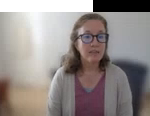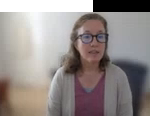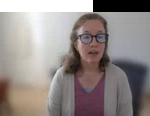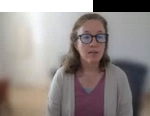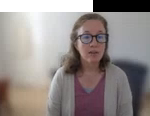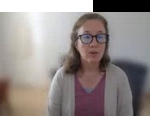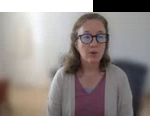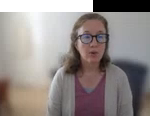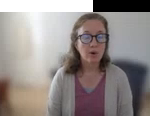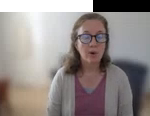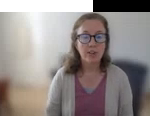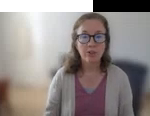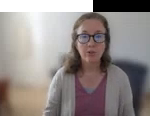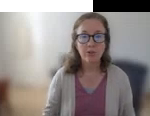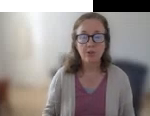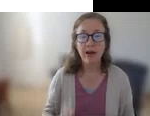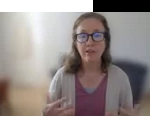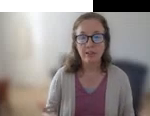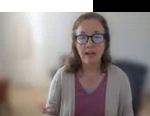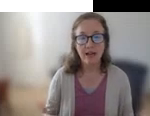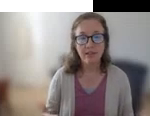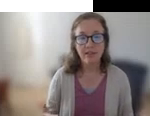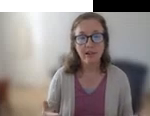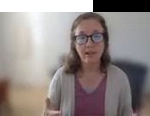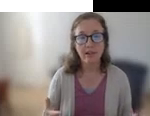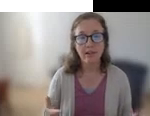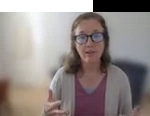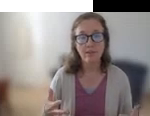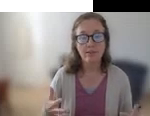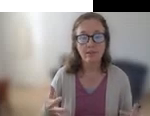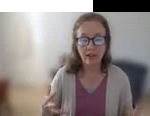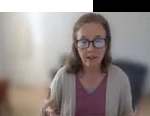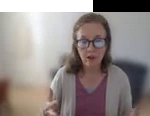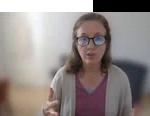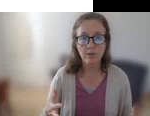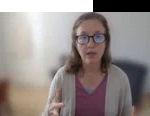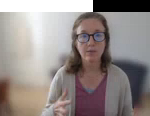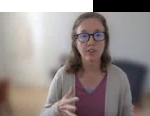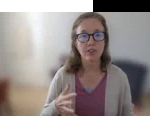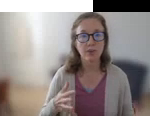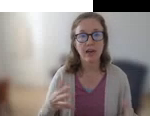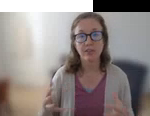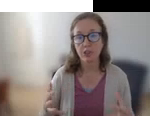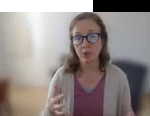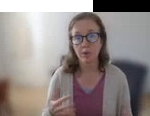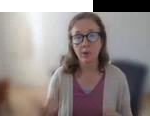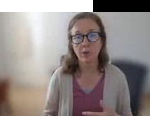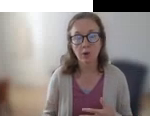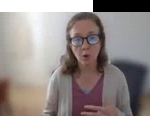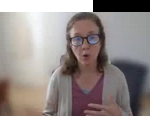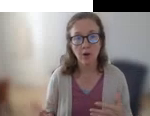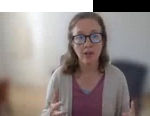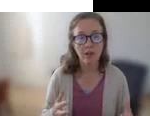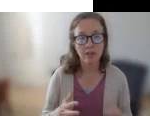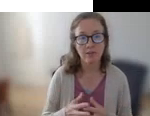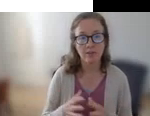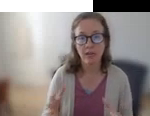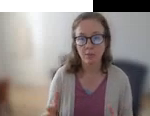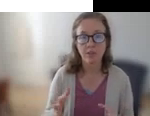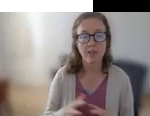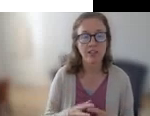Thank you. And so when you do have a class, I know sometimes we have a choice whether we